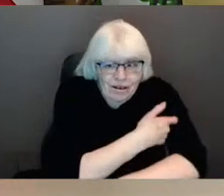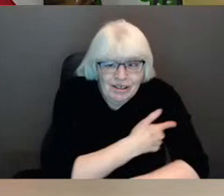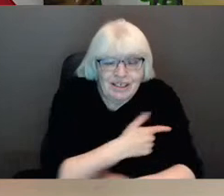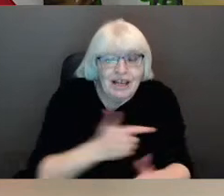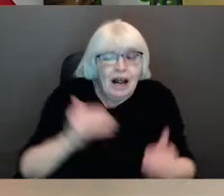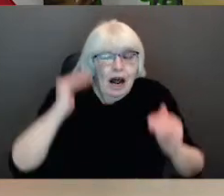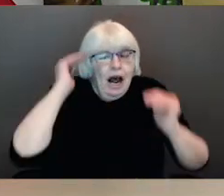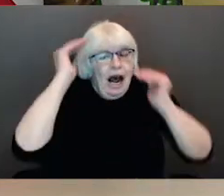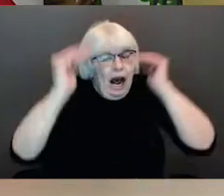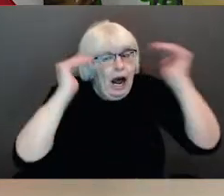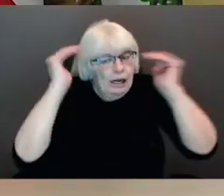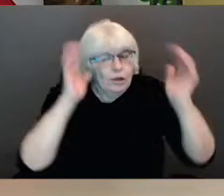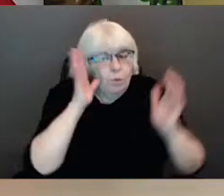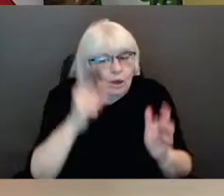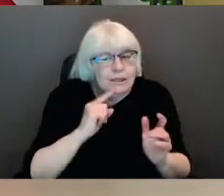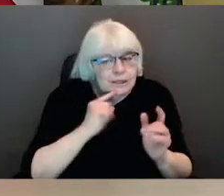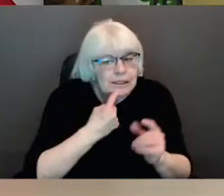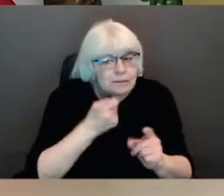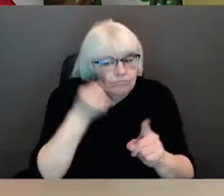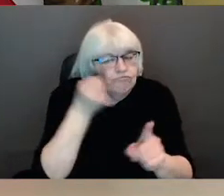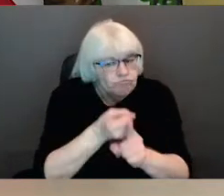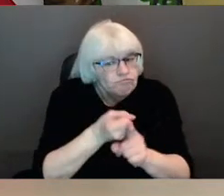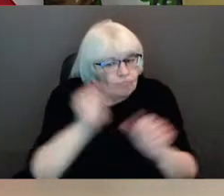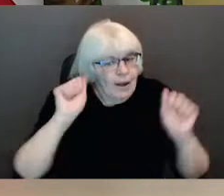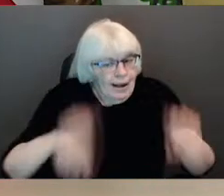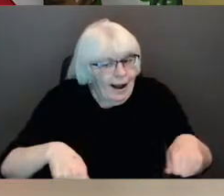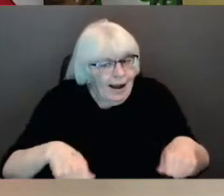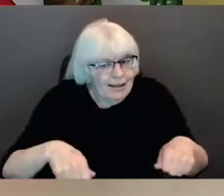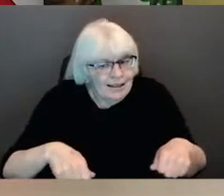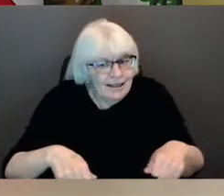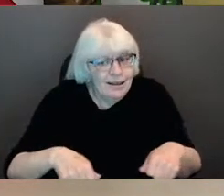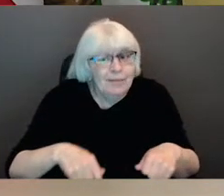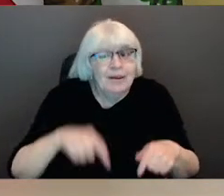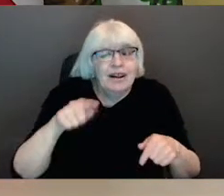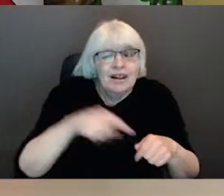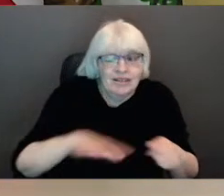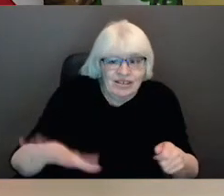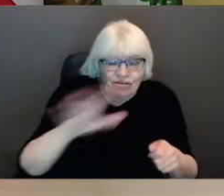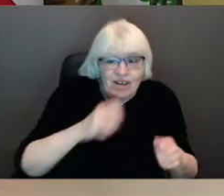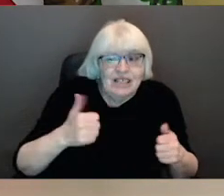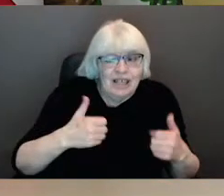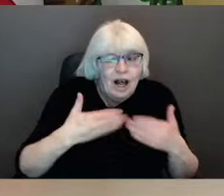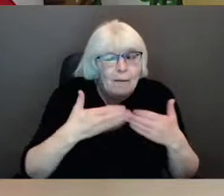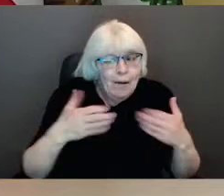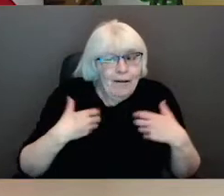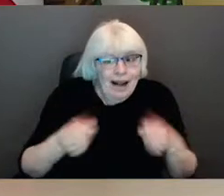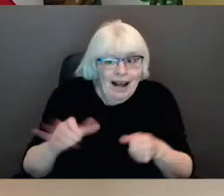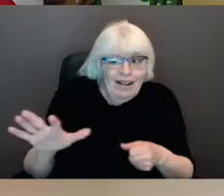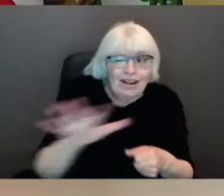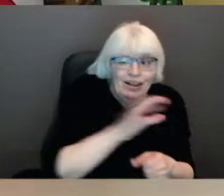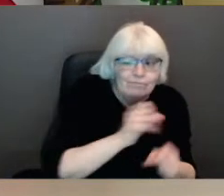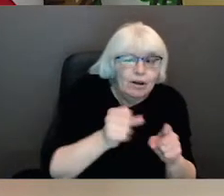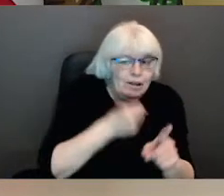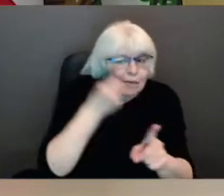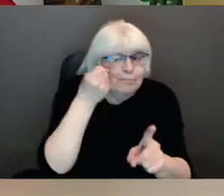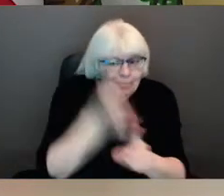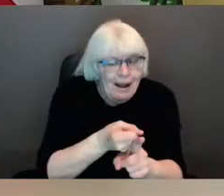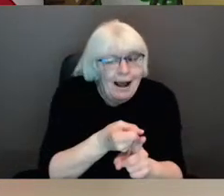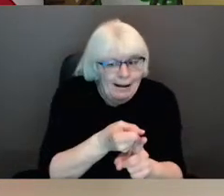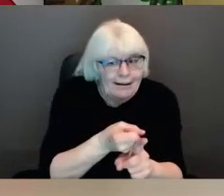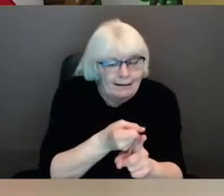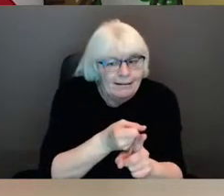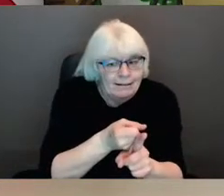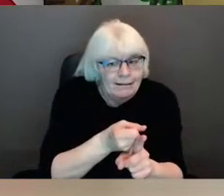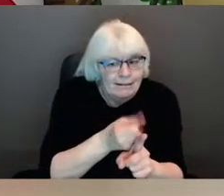causing significant burden on healthcare systems across the country because of the large volume of cases and the fact that healthcare workers are among